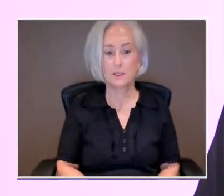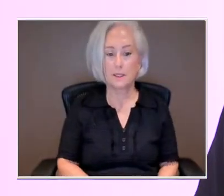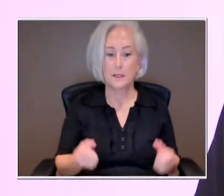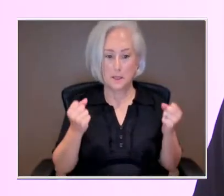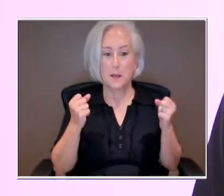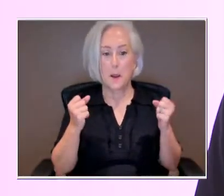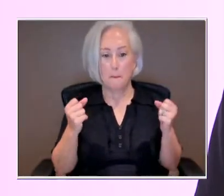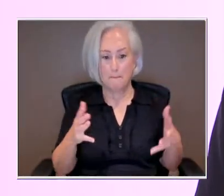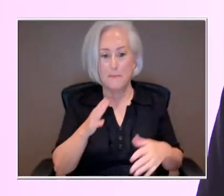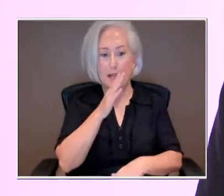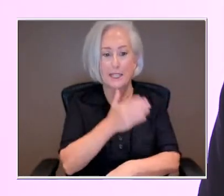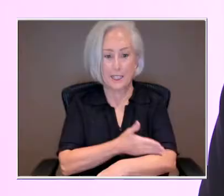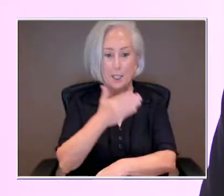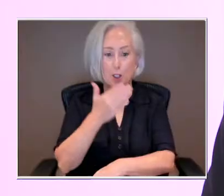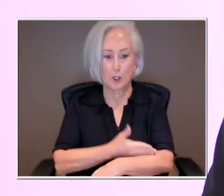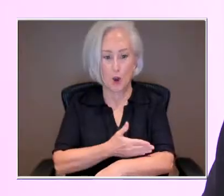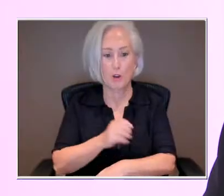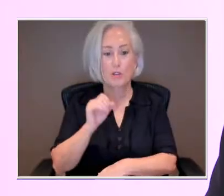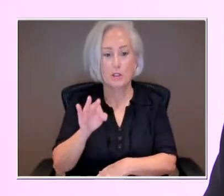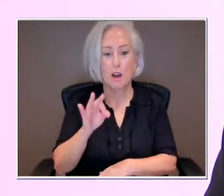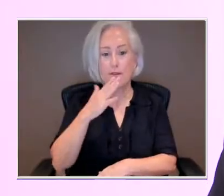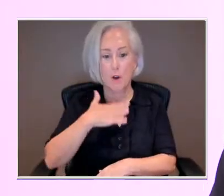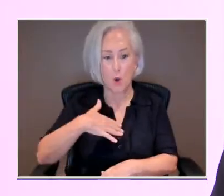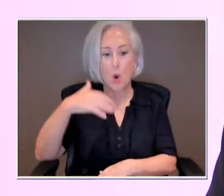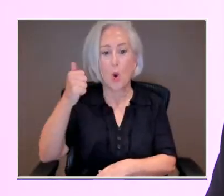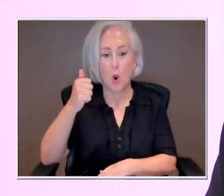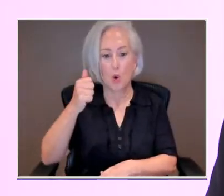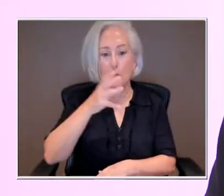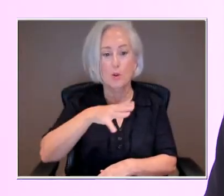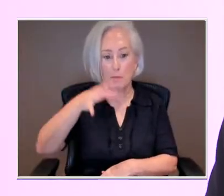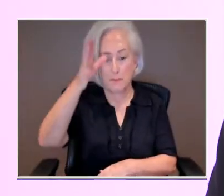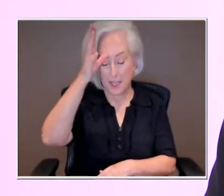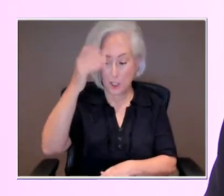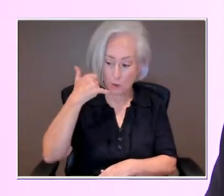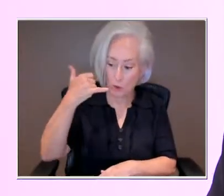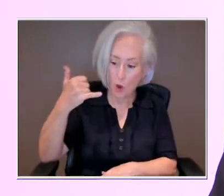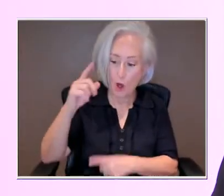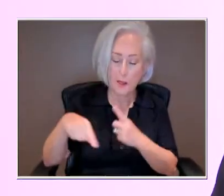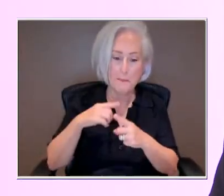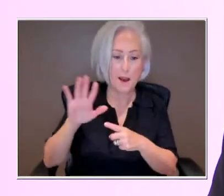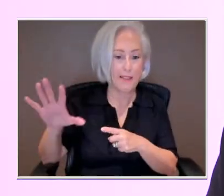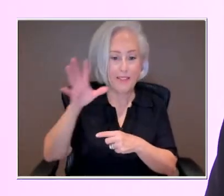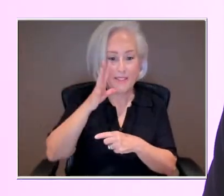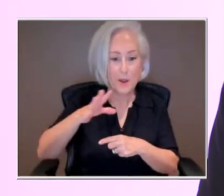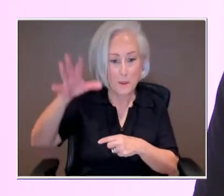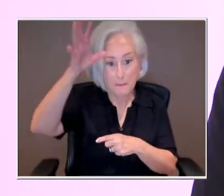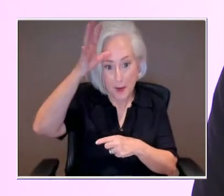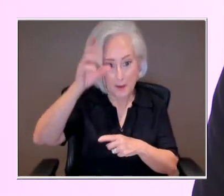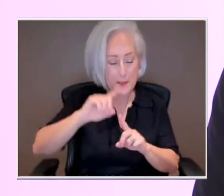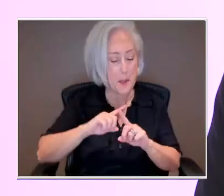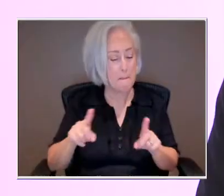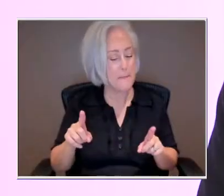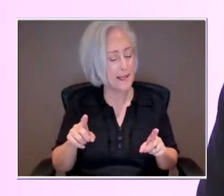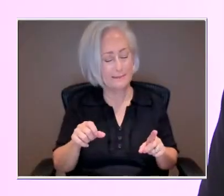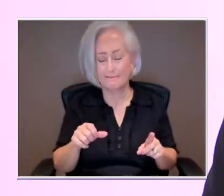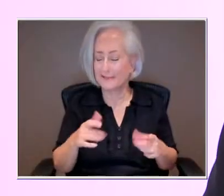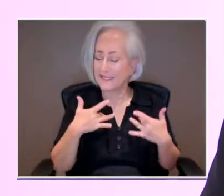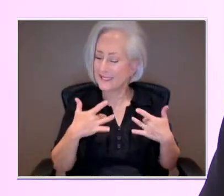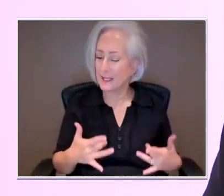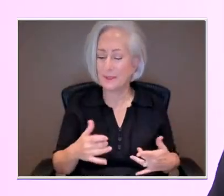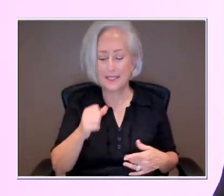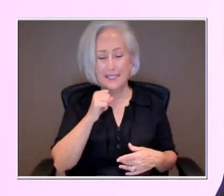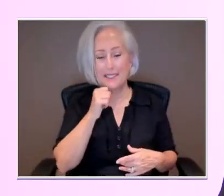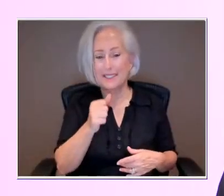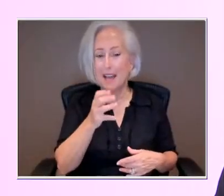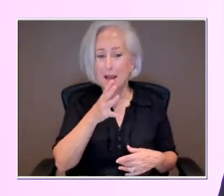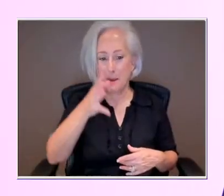older patients call and say this is happening to my mom or my dad. Not many parents call and say that it's happening to my children. I